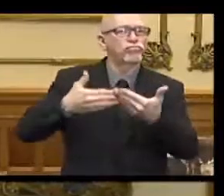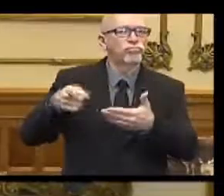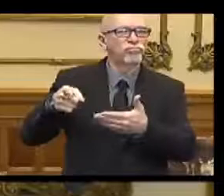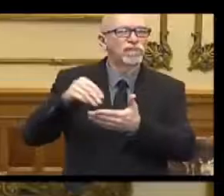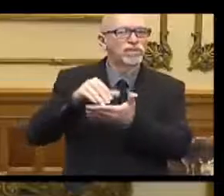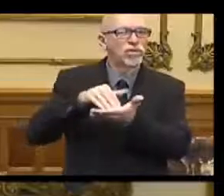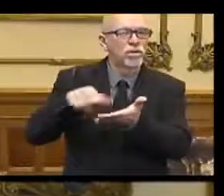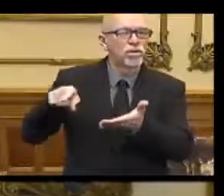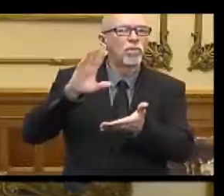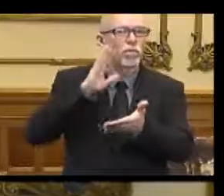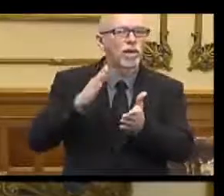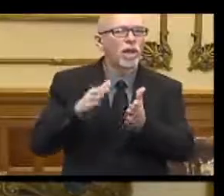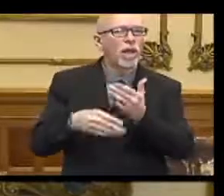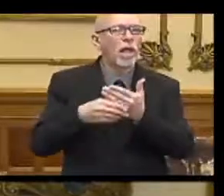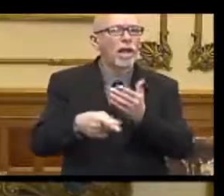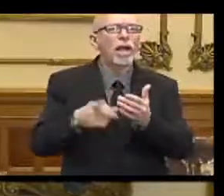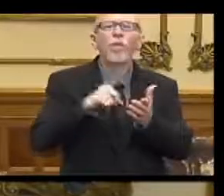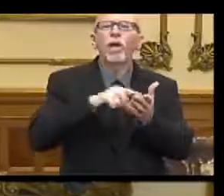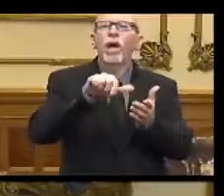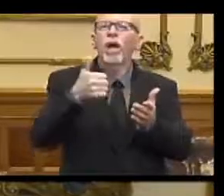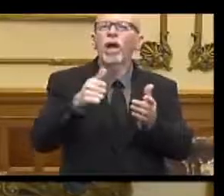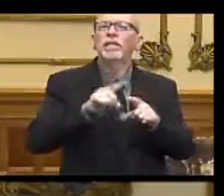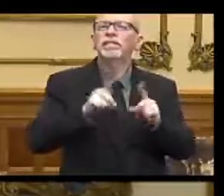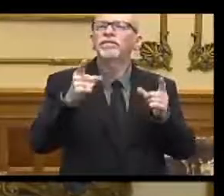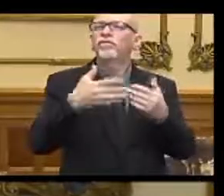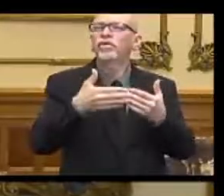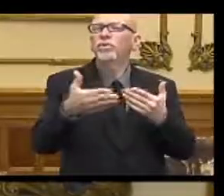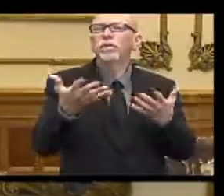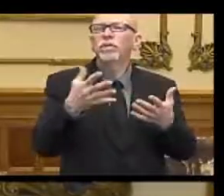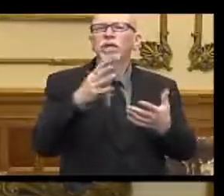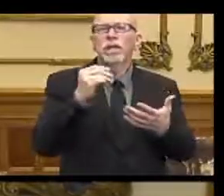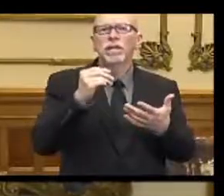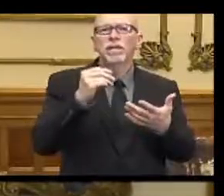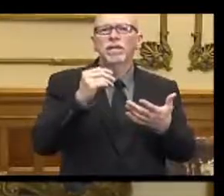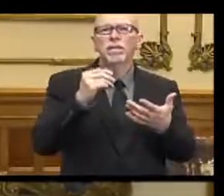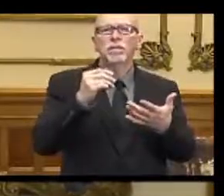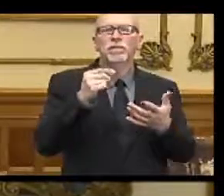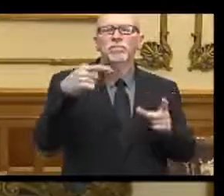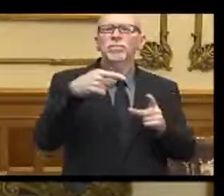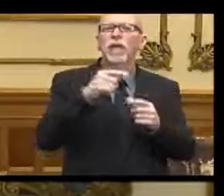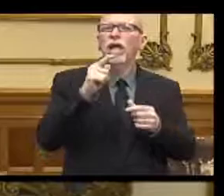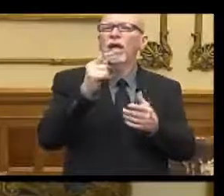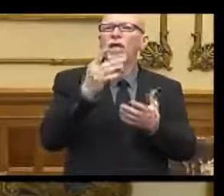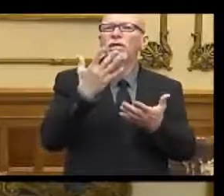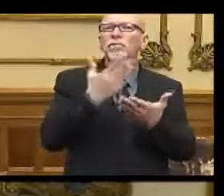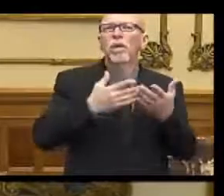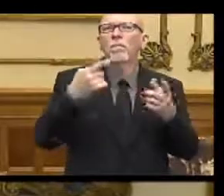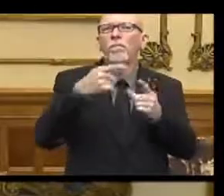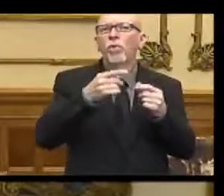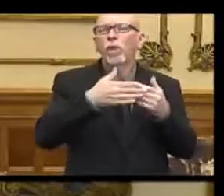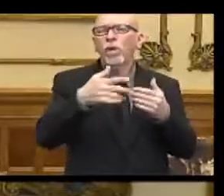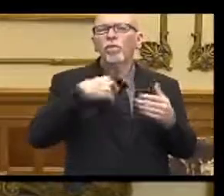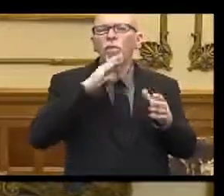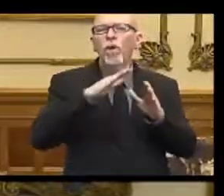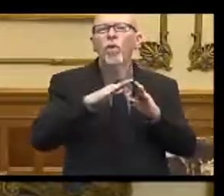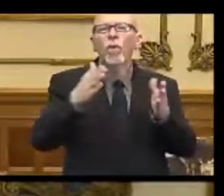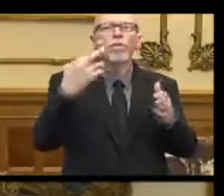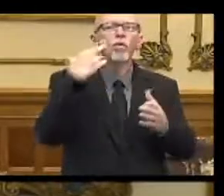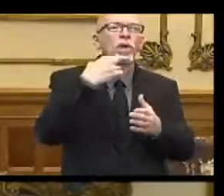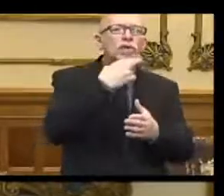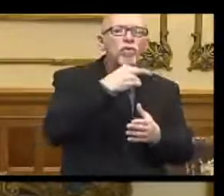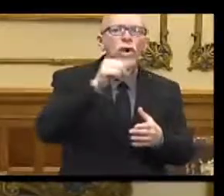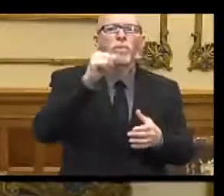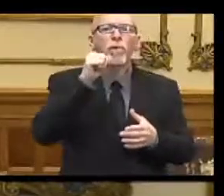be different about this from what we've seen? And specifically, at whatever point we get to reopening restaurants and bars